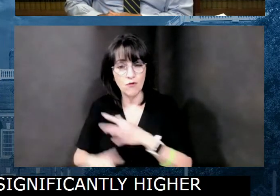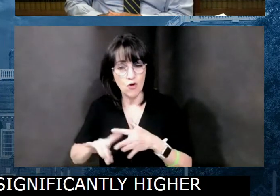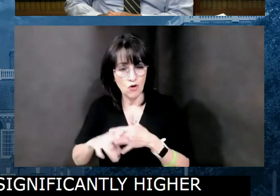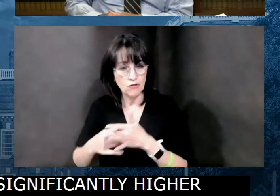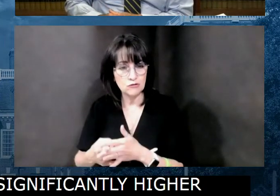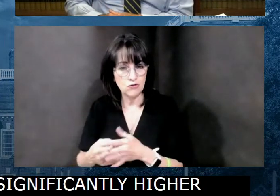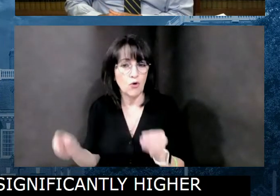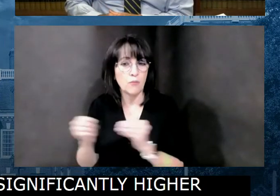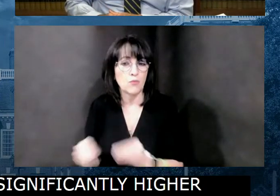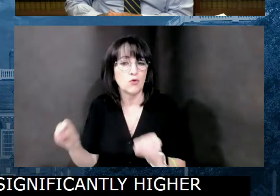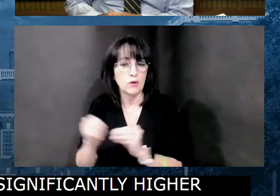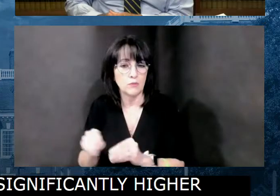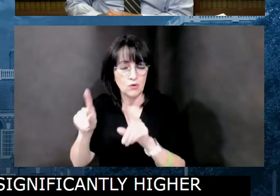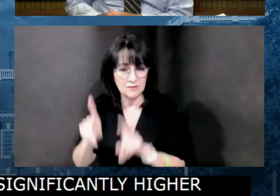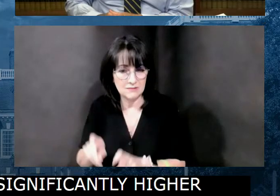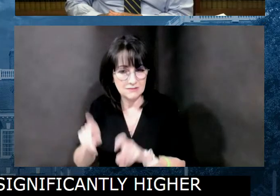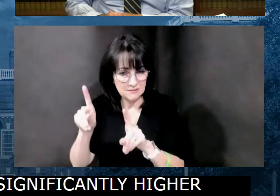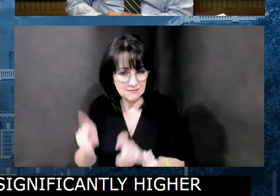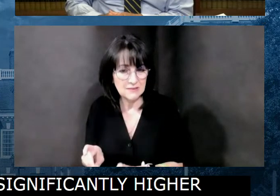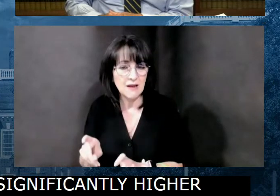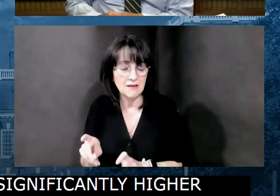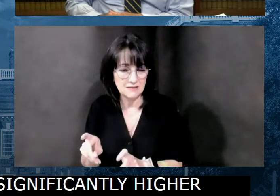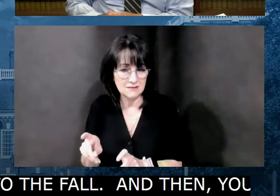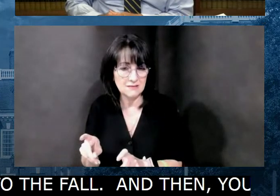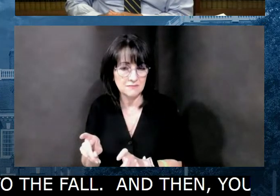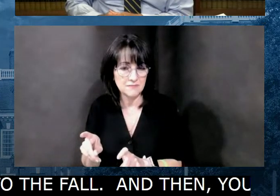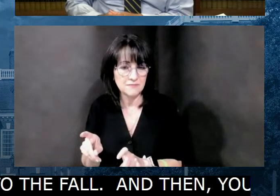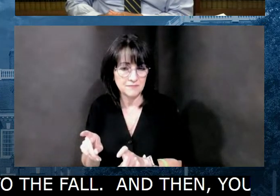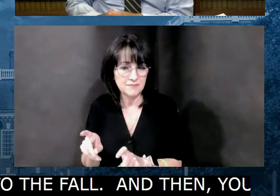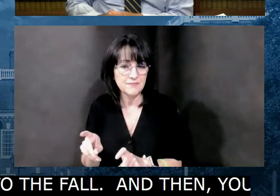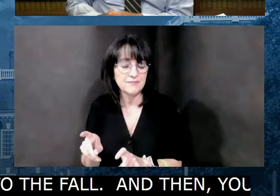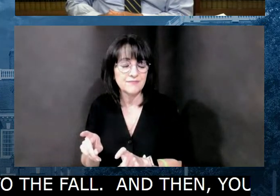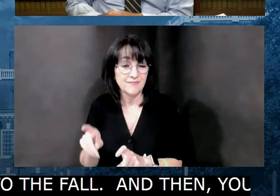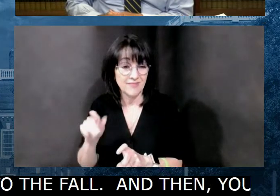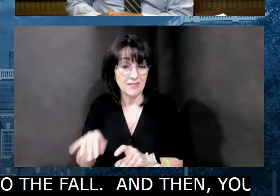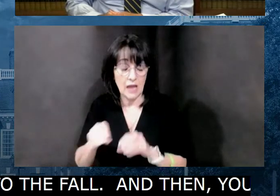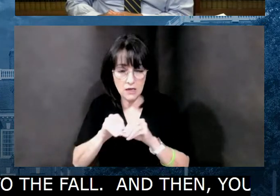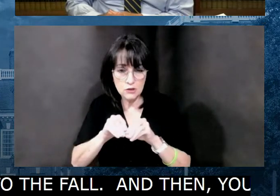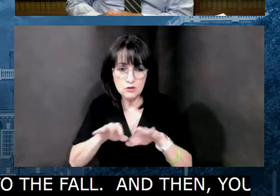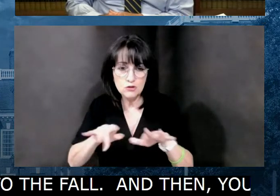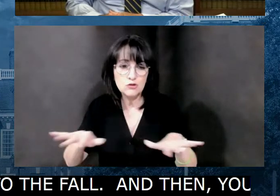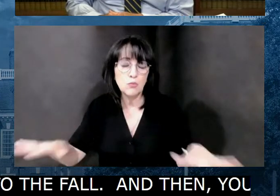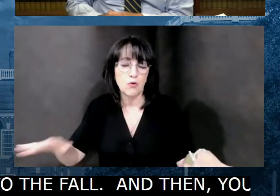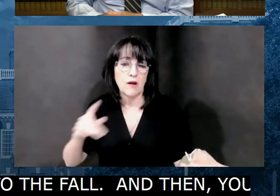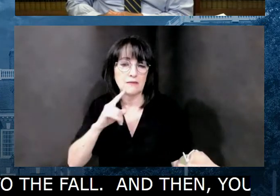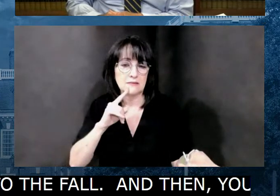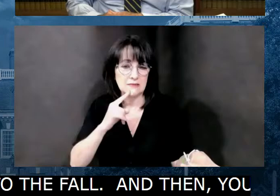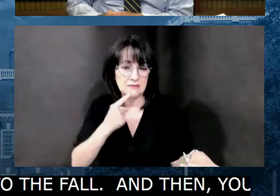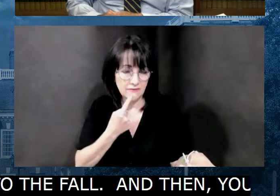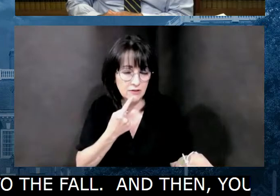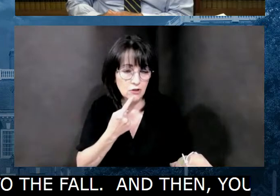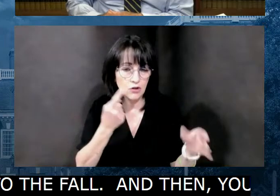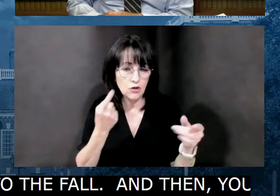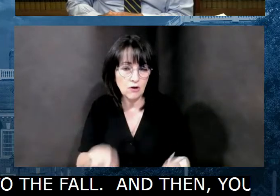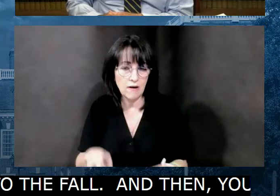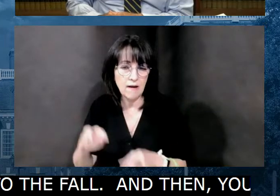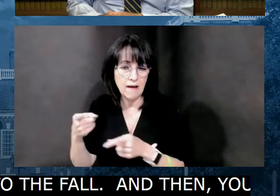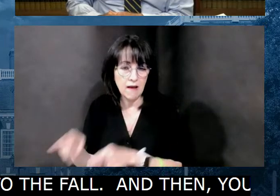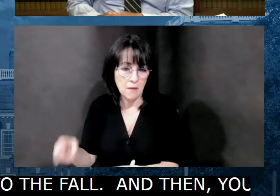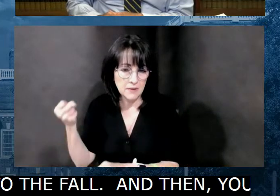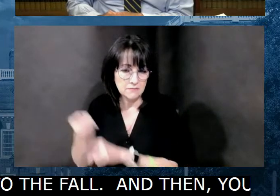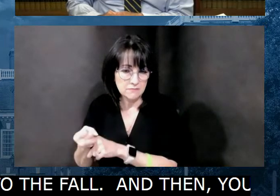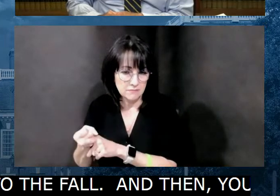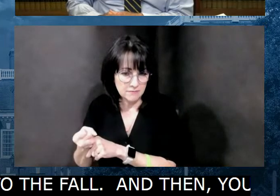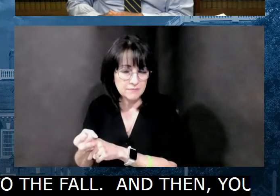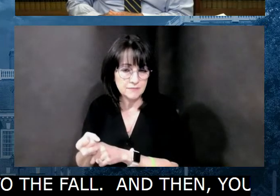up in positive cases, the spread of the virus, severity of those cases and hospitalizations,